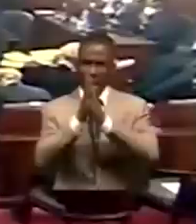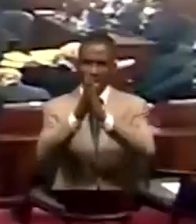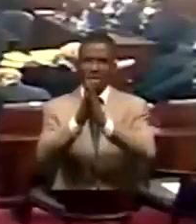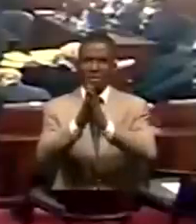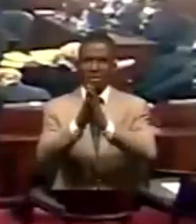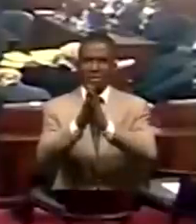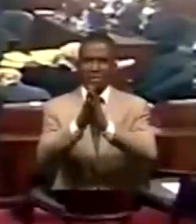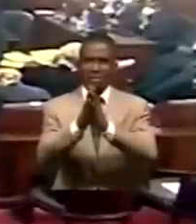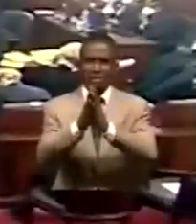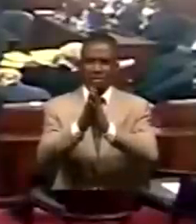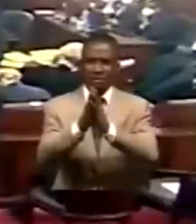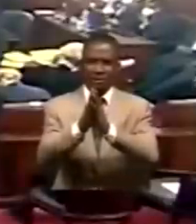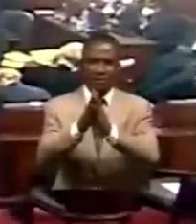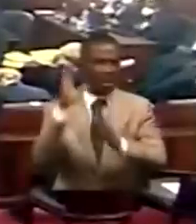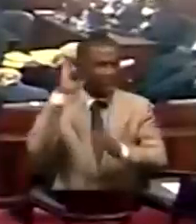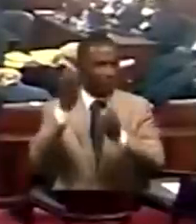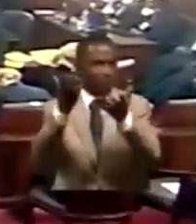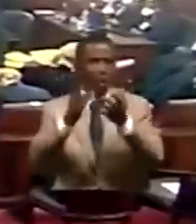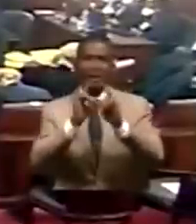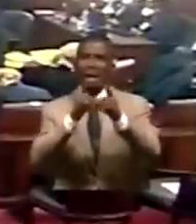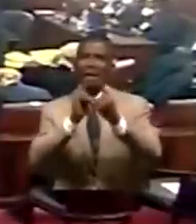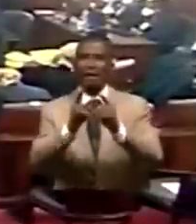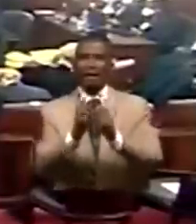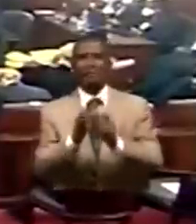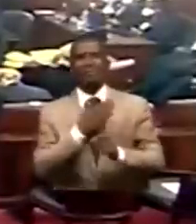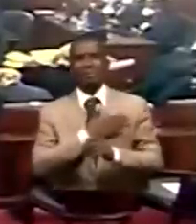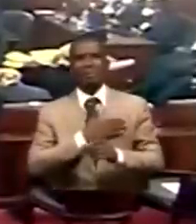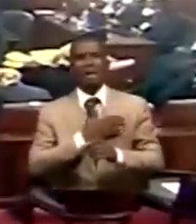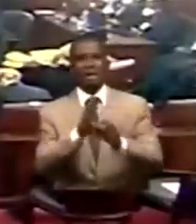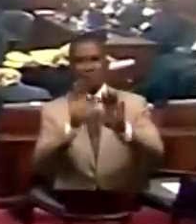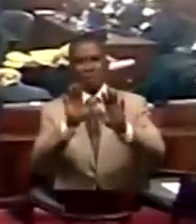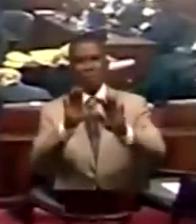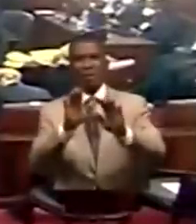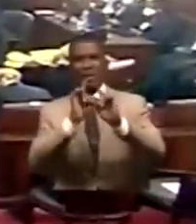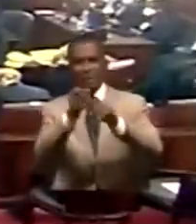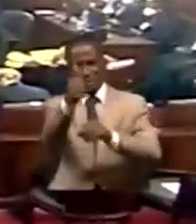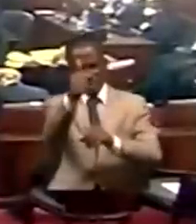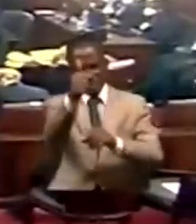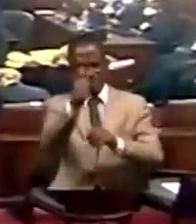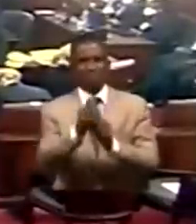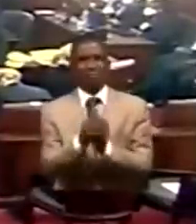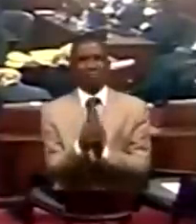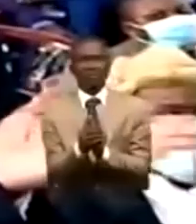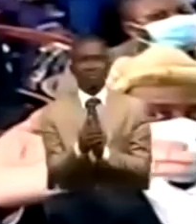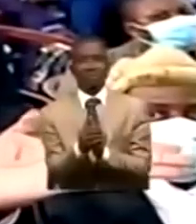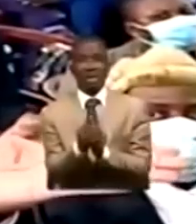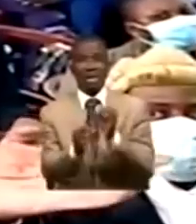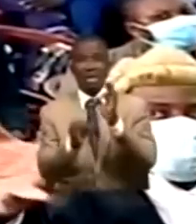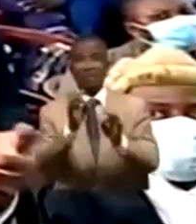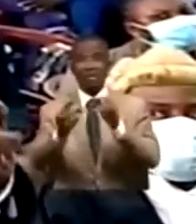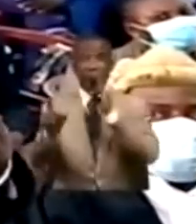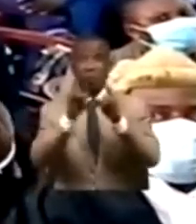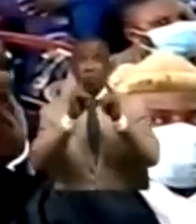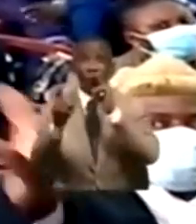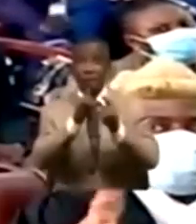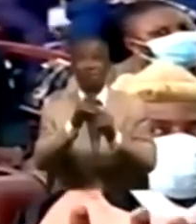are open to hear the answer to. Could you kindly let the witness give us an answer? Well, but if he's repeating the question